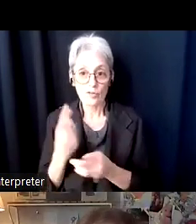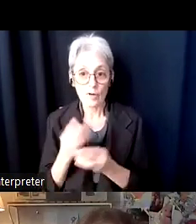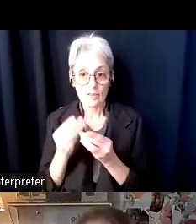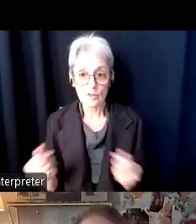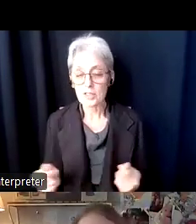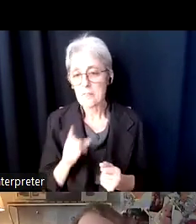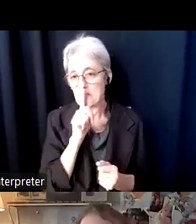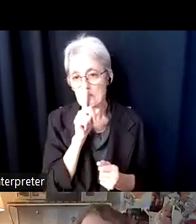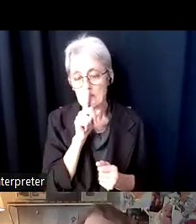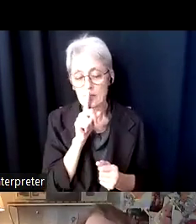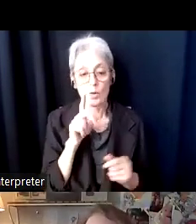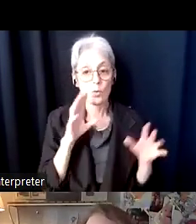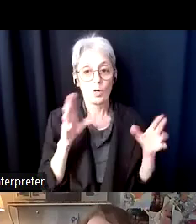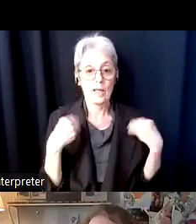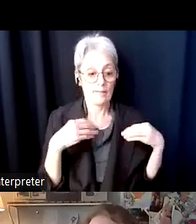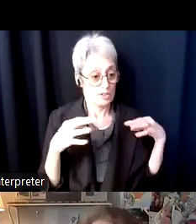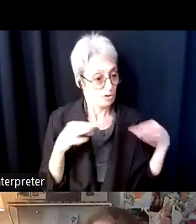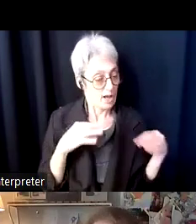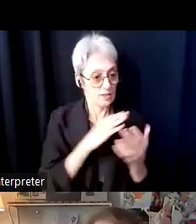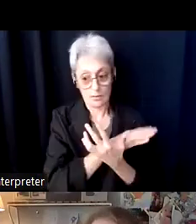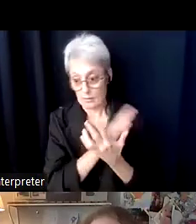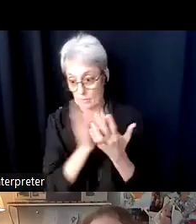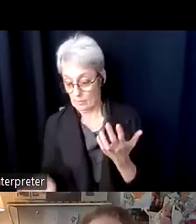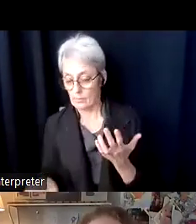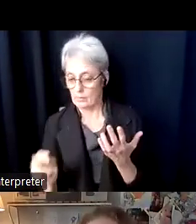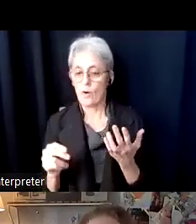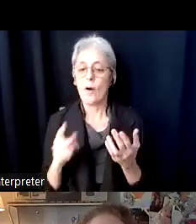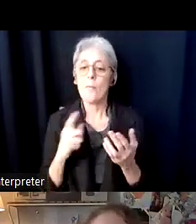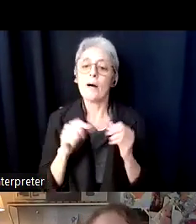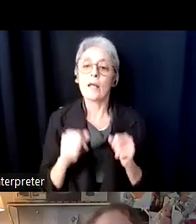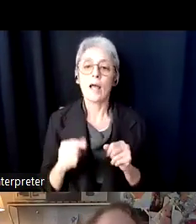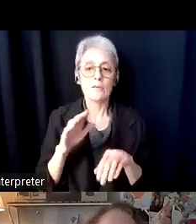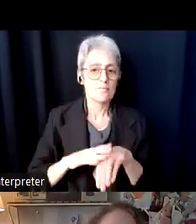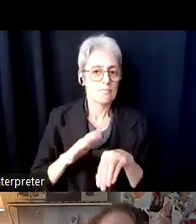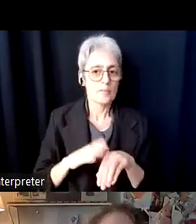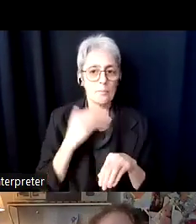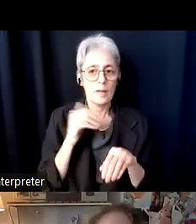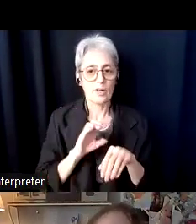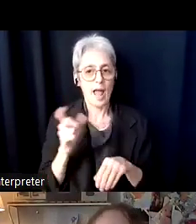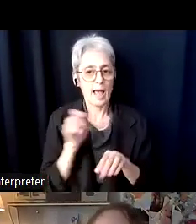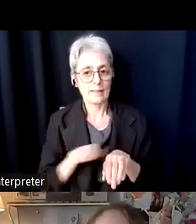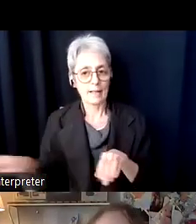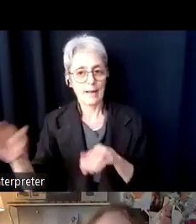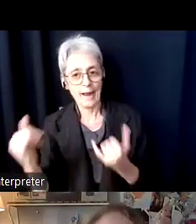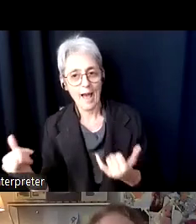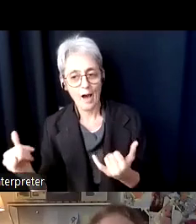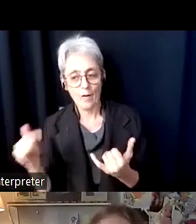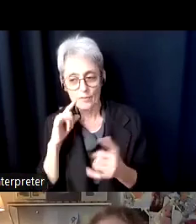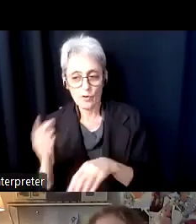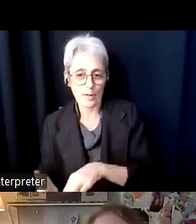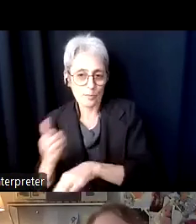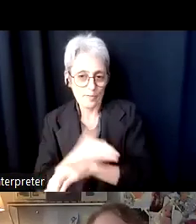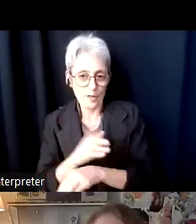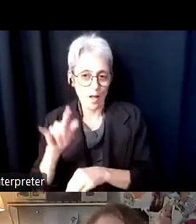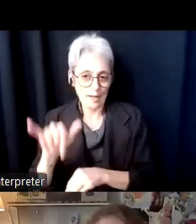to finish, but it will tell you some possible exit ramps to take on your journey to quality improvement. Okay, so let's